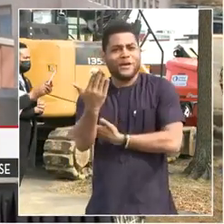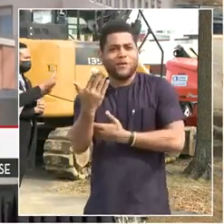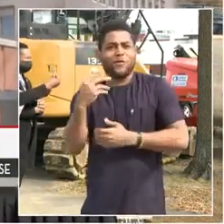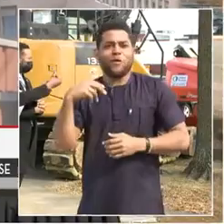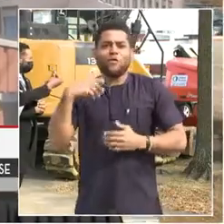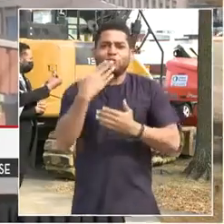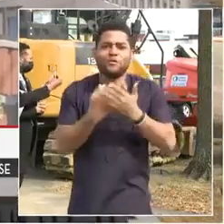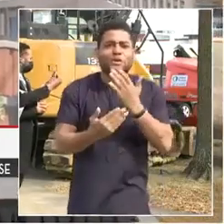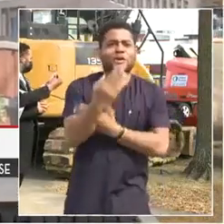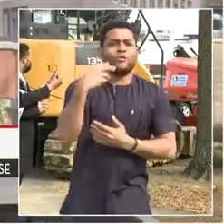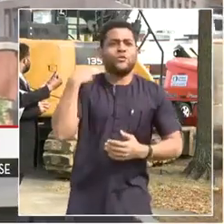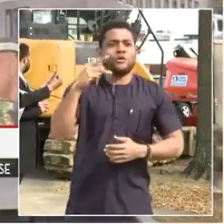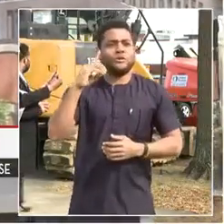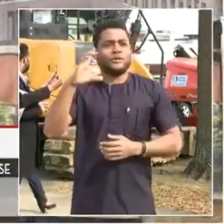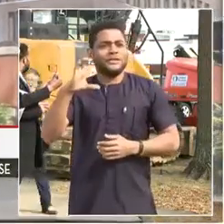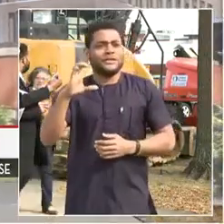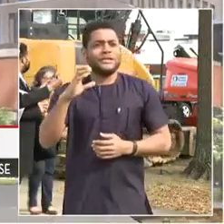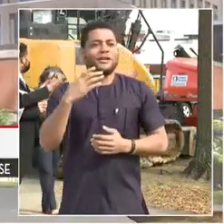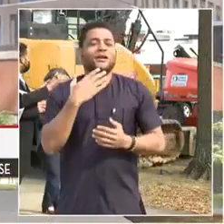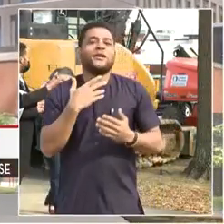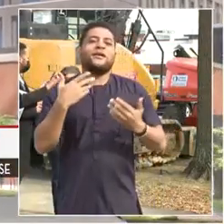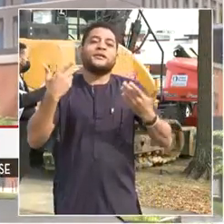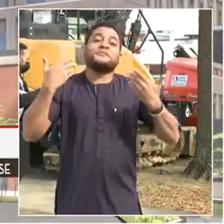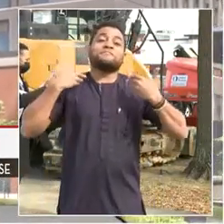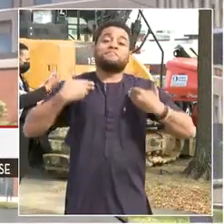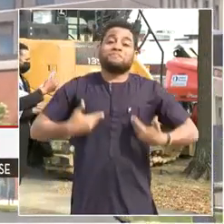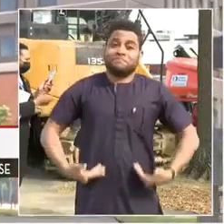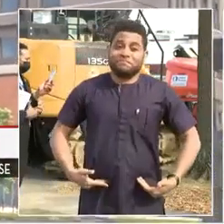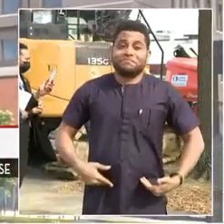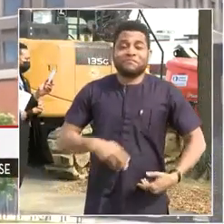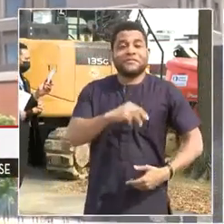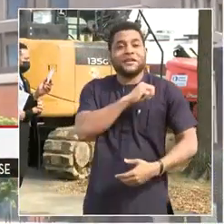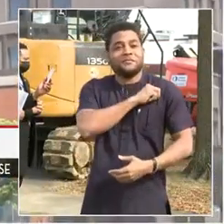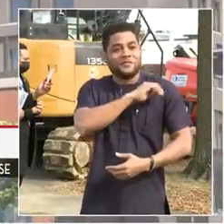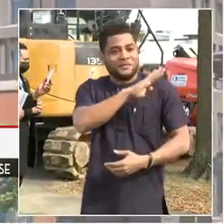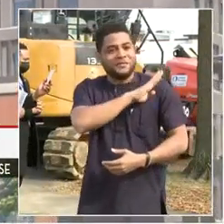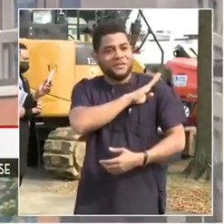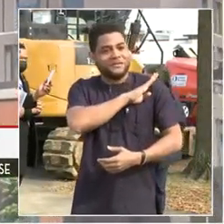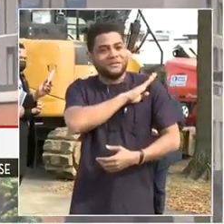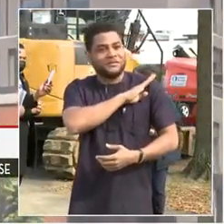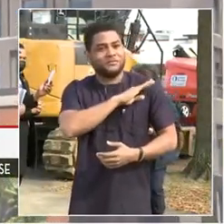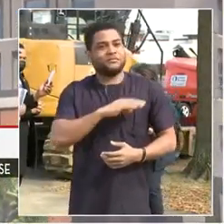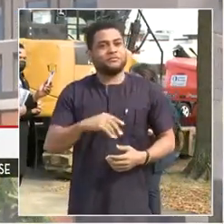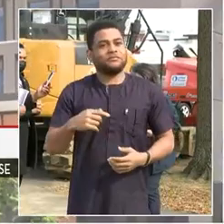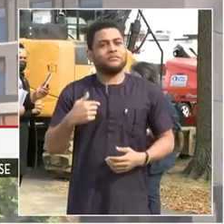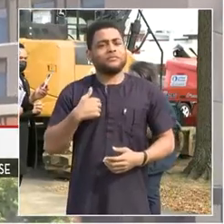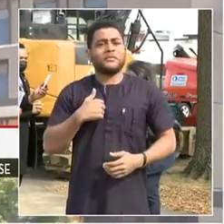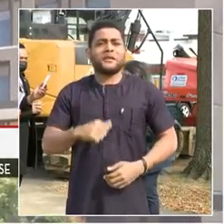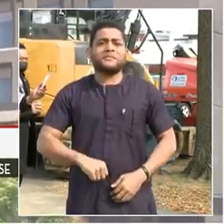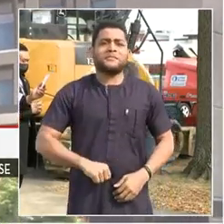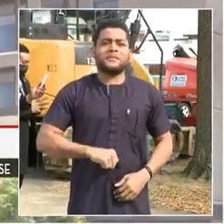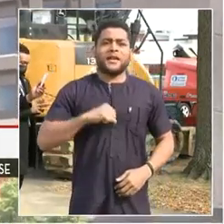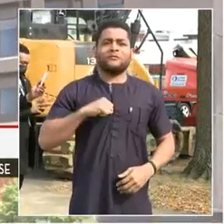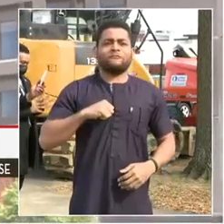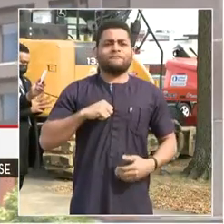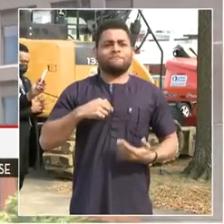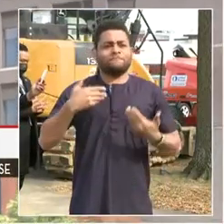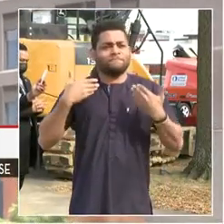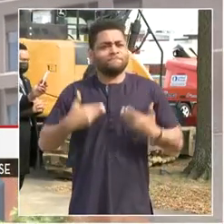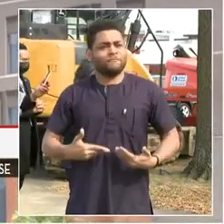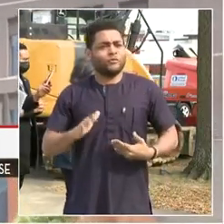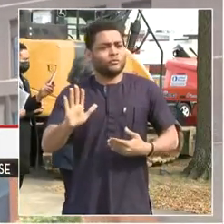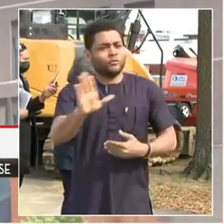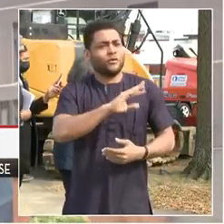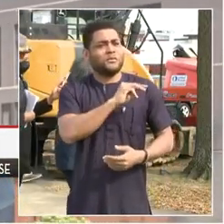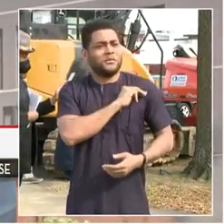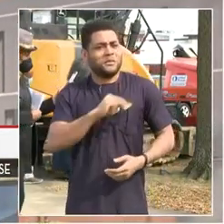D.C. I am Muriel Bowser. I'm proud to be your mayor. I'm proud to be here